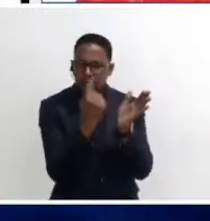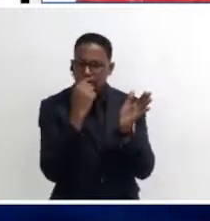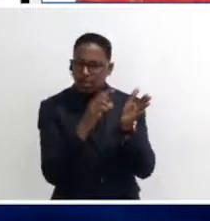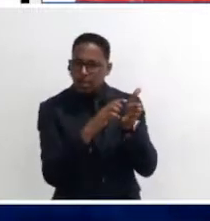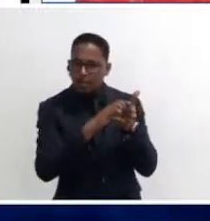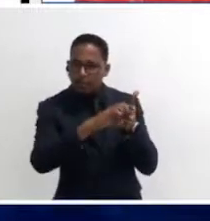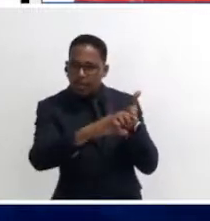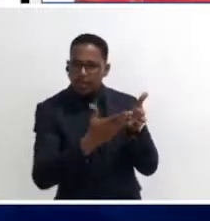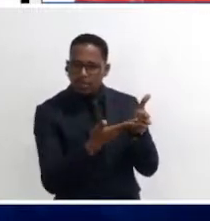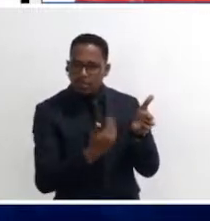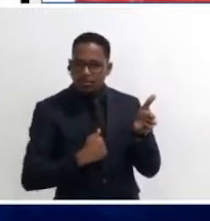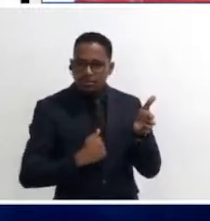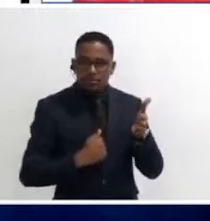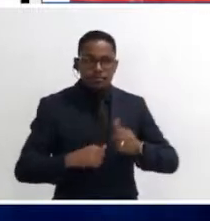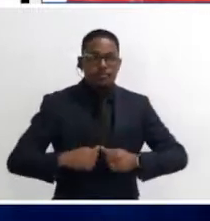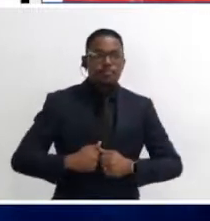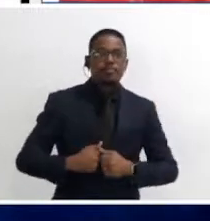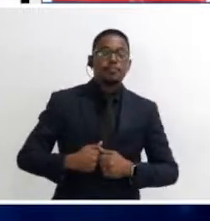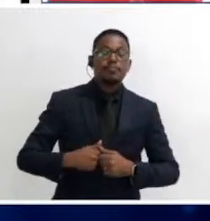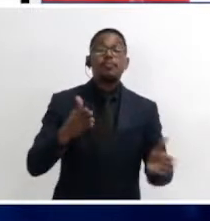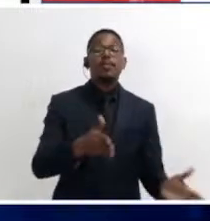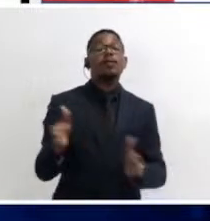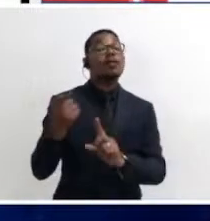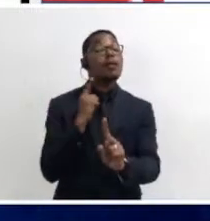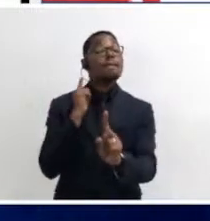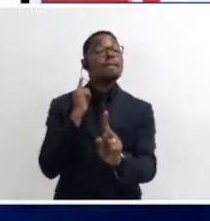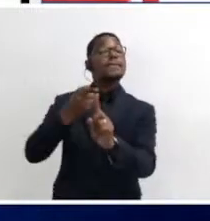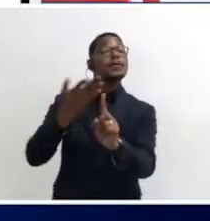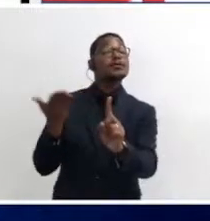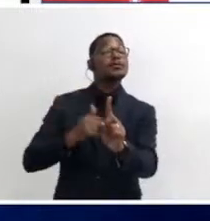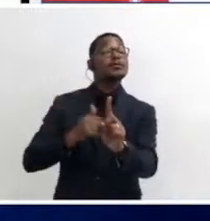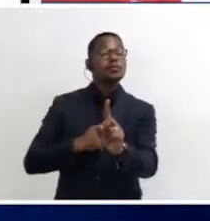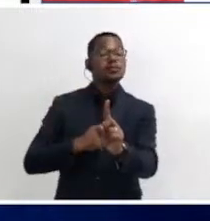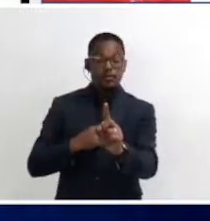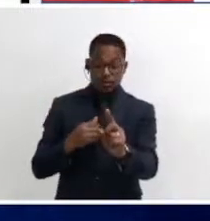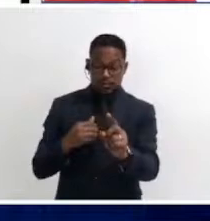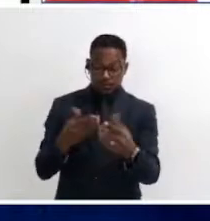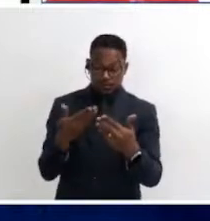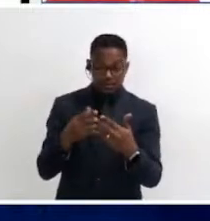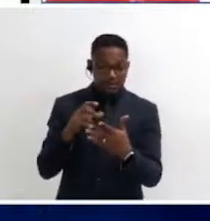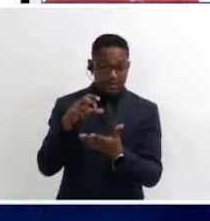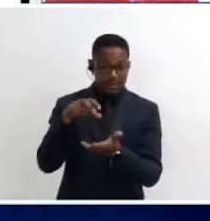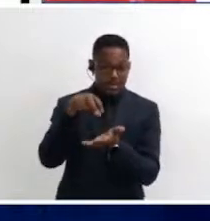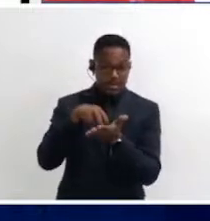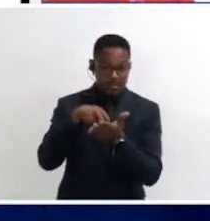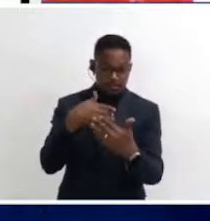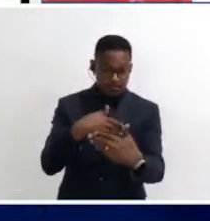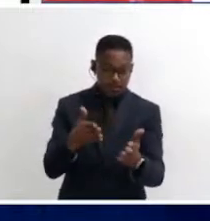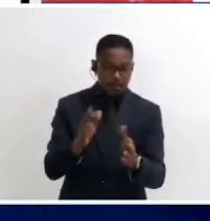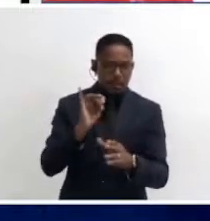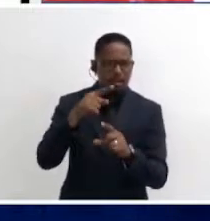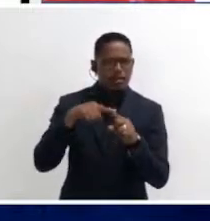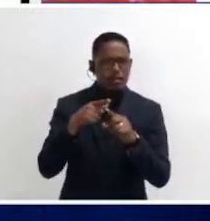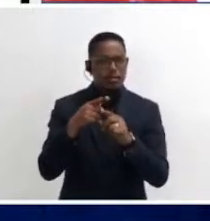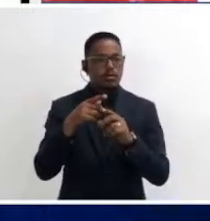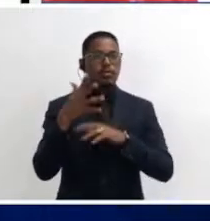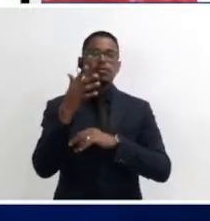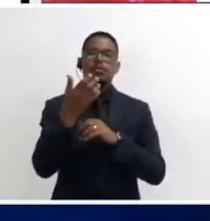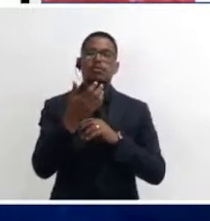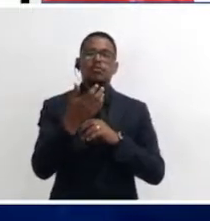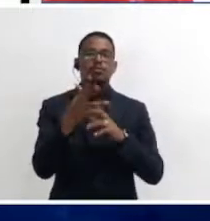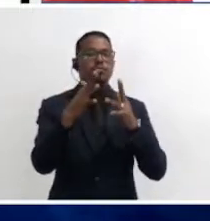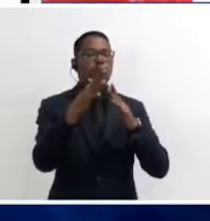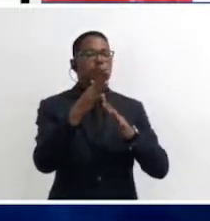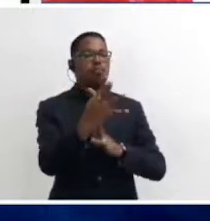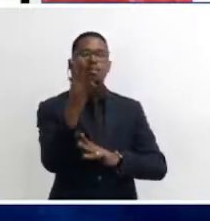So the purpose of chip packaging, so it protects the chip from the environment, from humidity